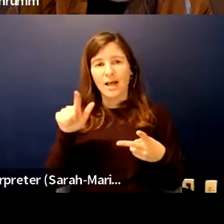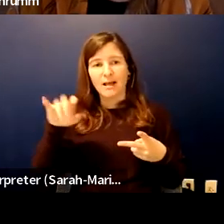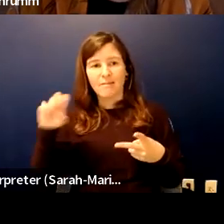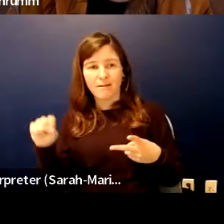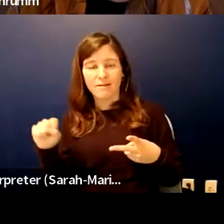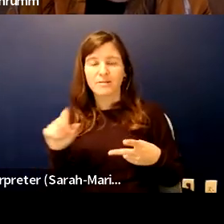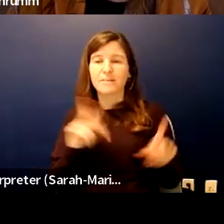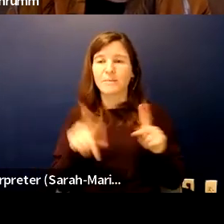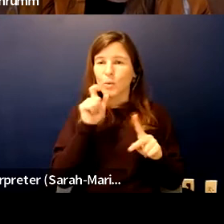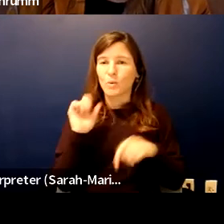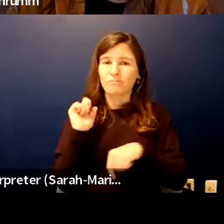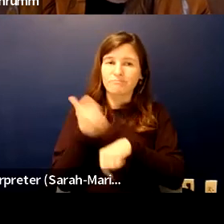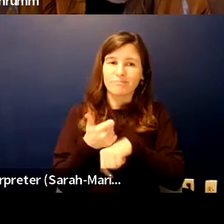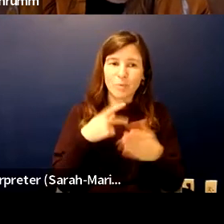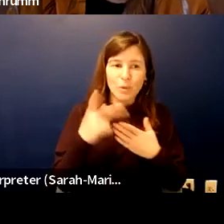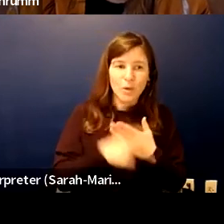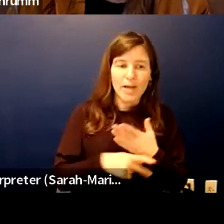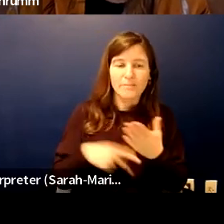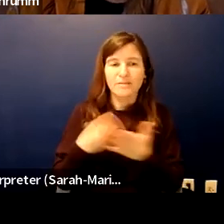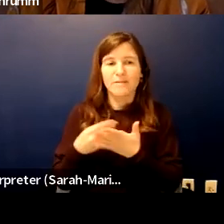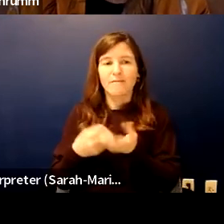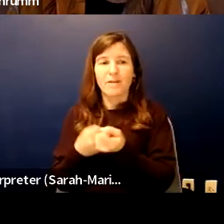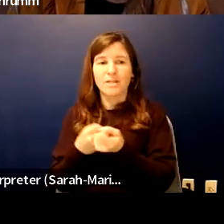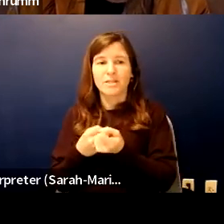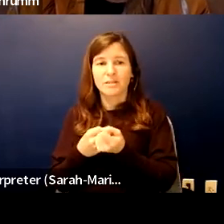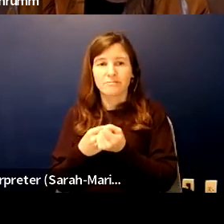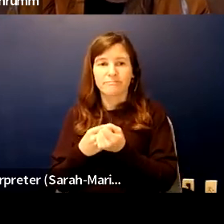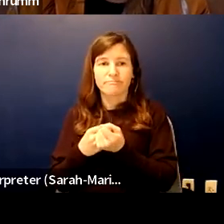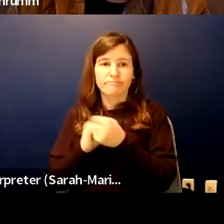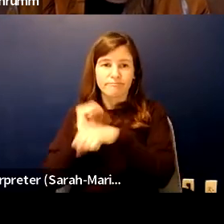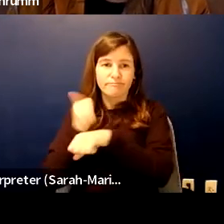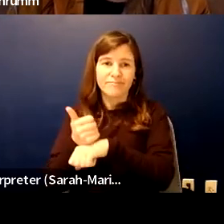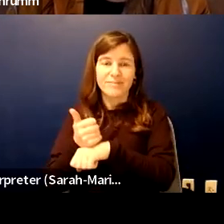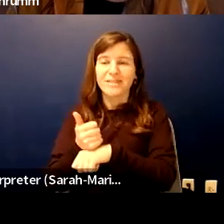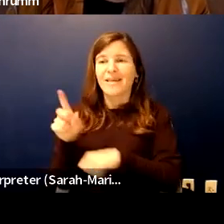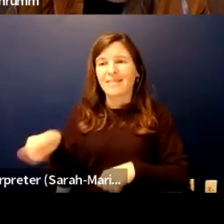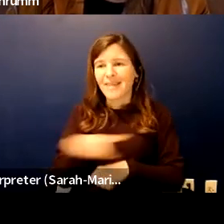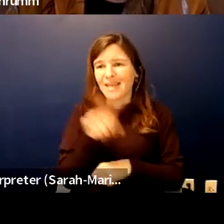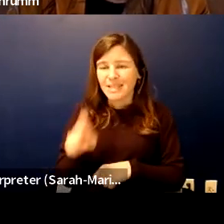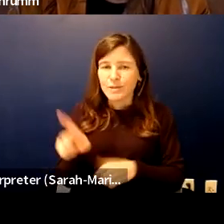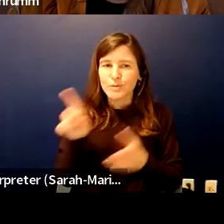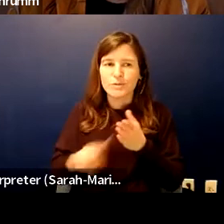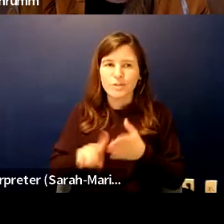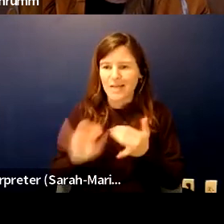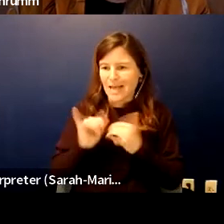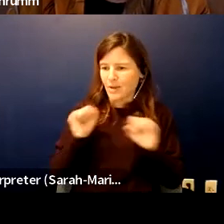programs should do their research and do some education around, you know, how to be trauma-informed or culturally safe.